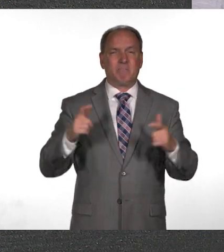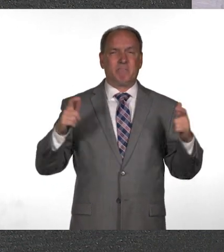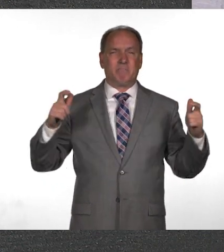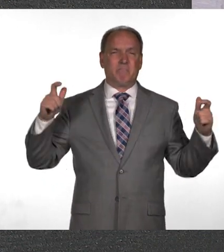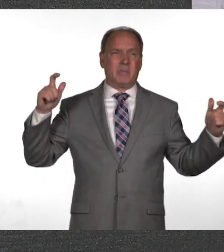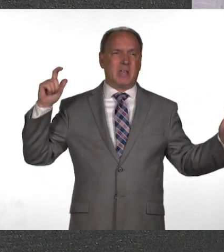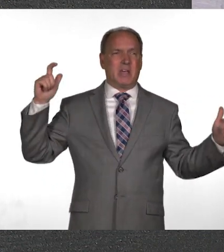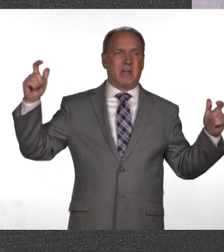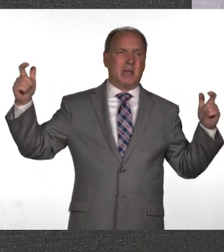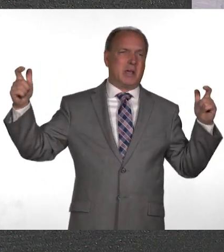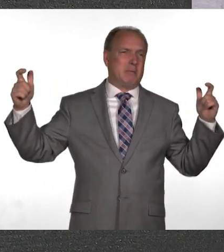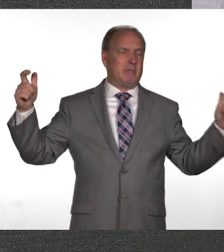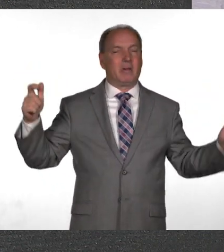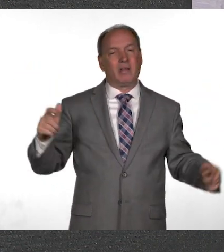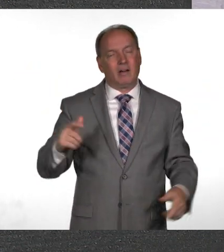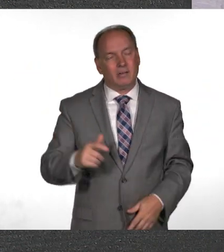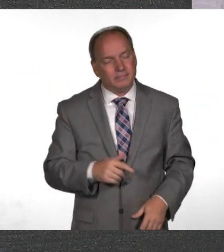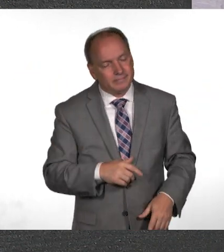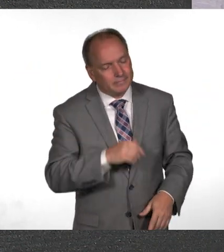big. Gerald,